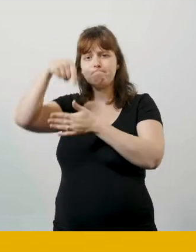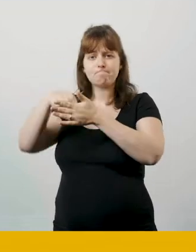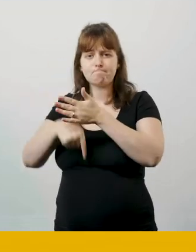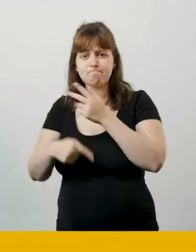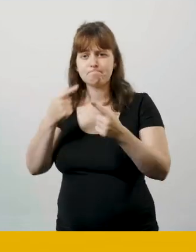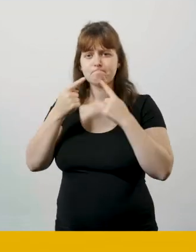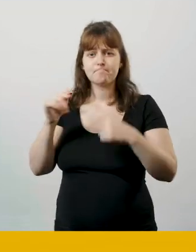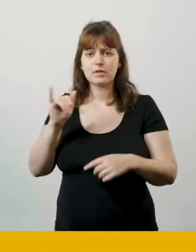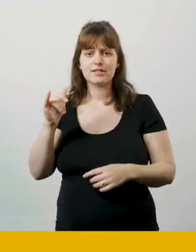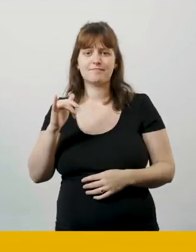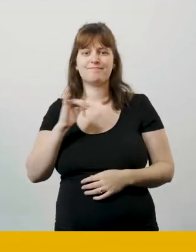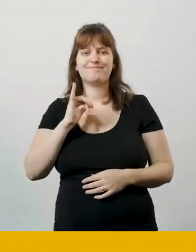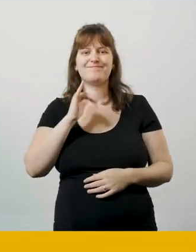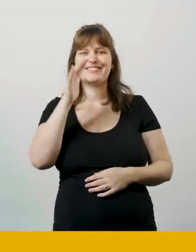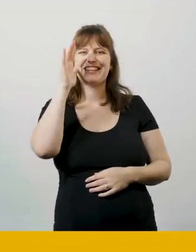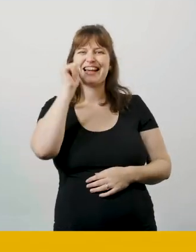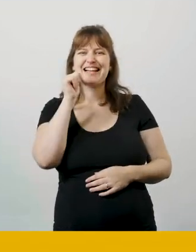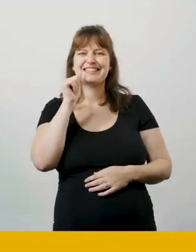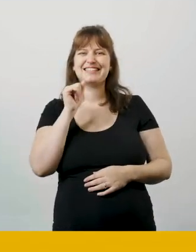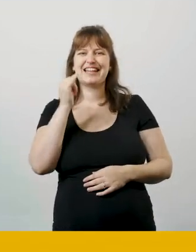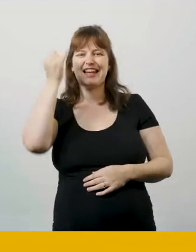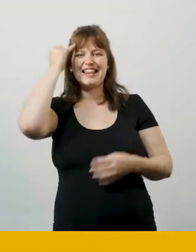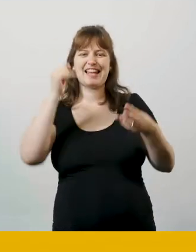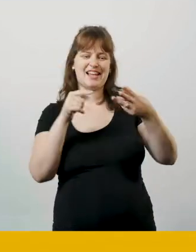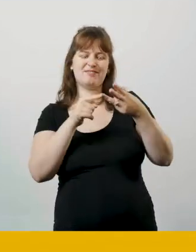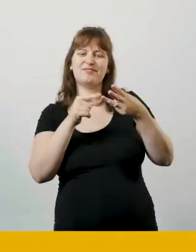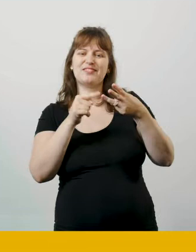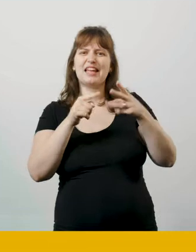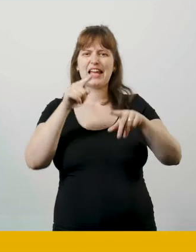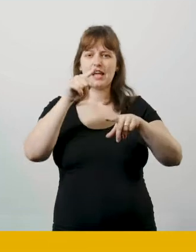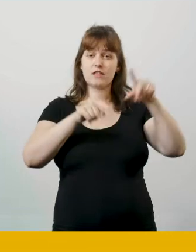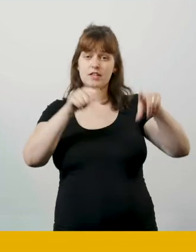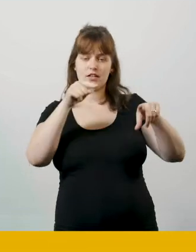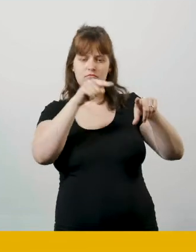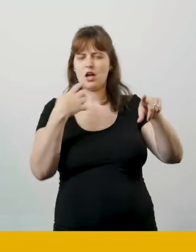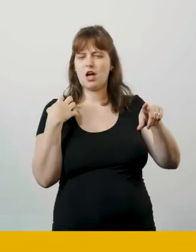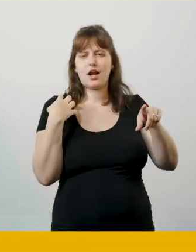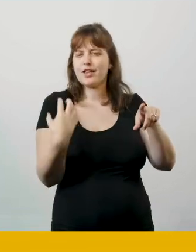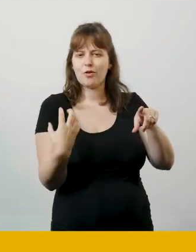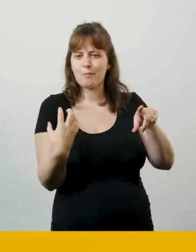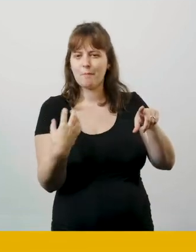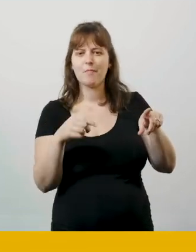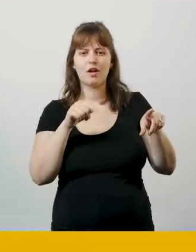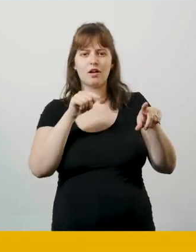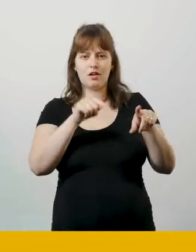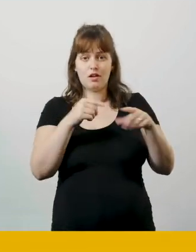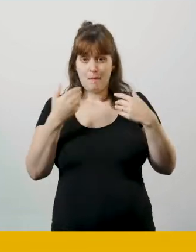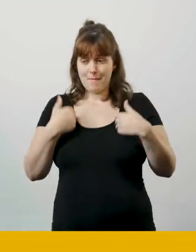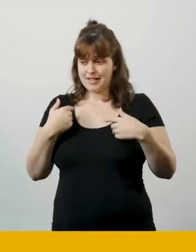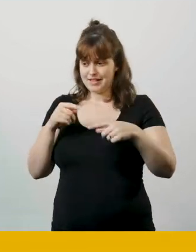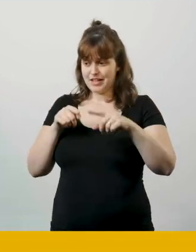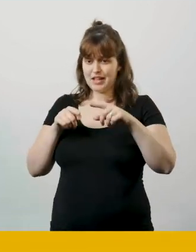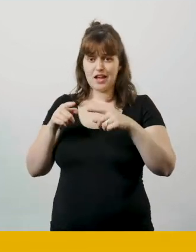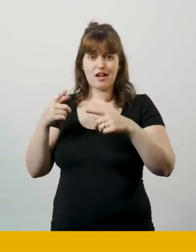this last concept of the slide: diversity as a richness. Human diversity is